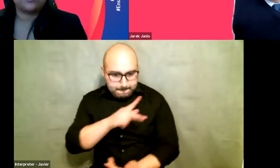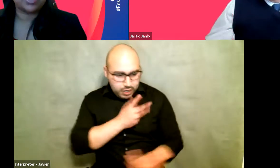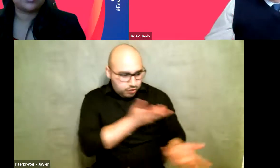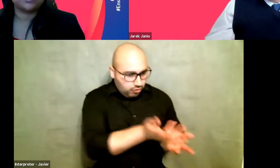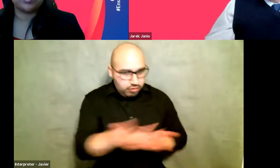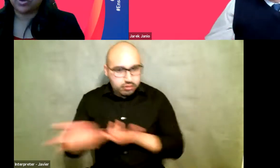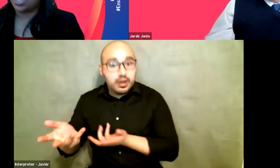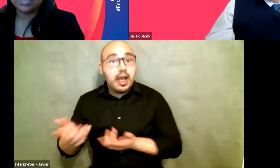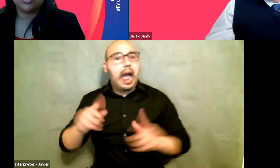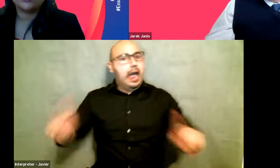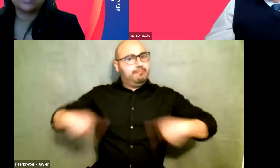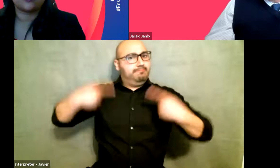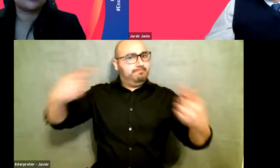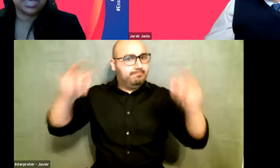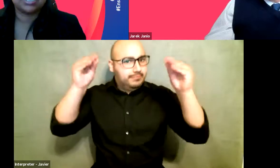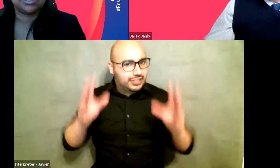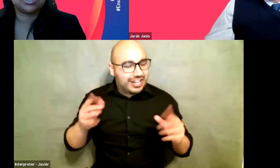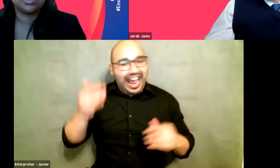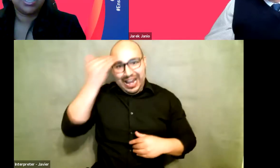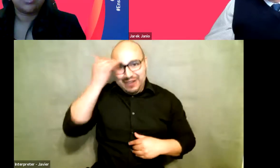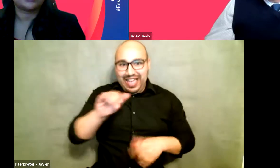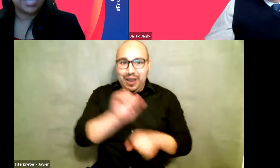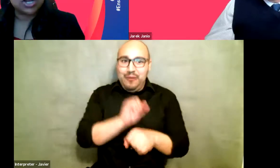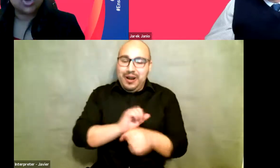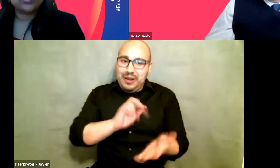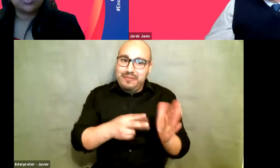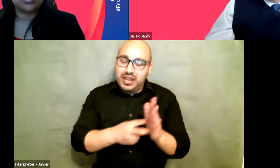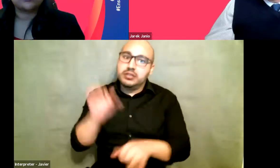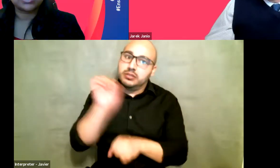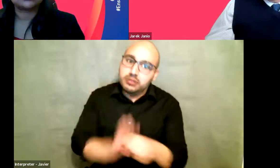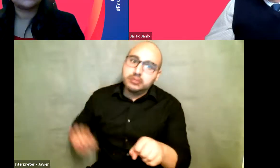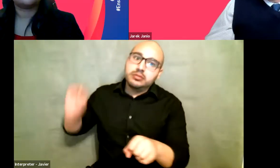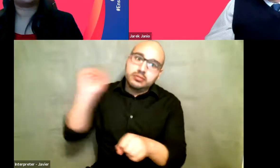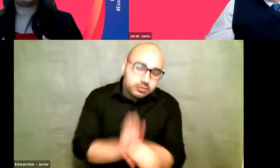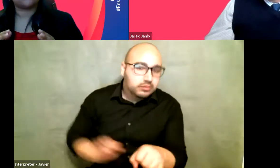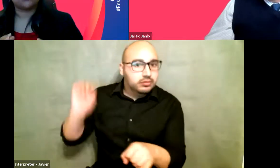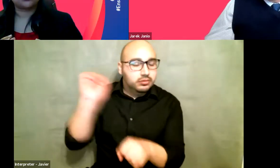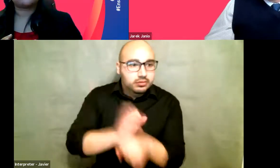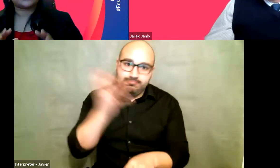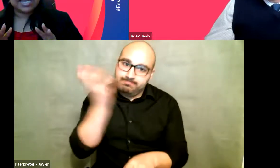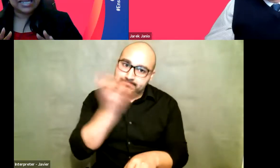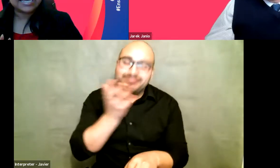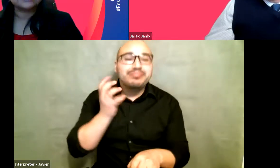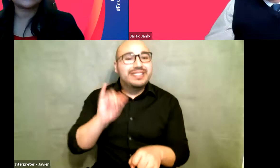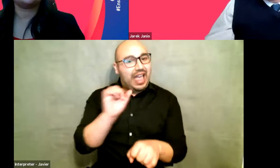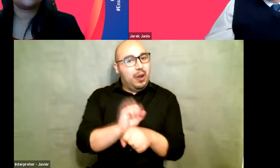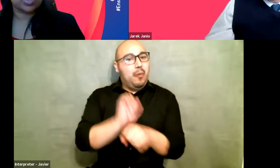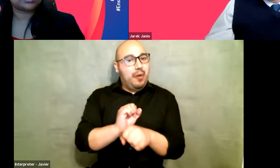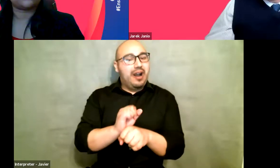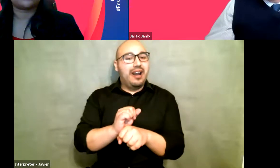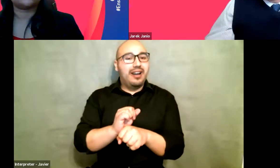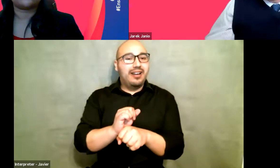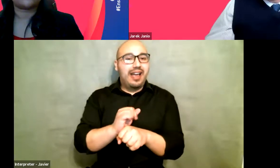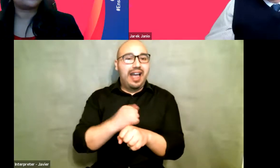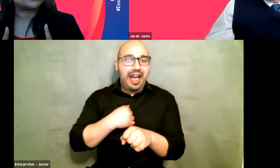have been a faculty member. I know what that work means, right? I know what that work means, but it's the work that I leaned into